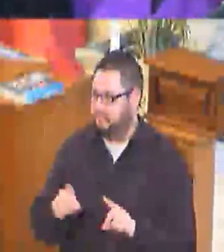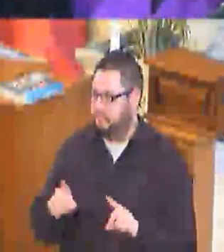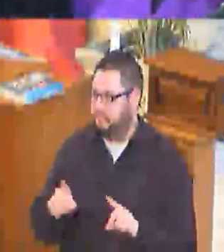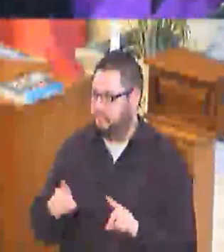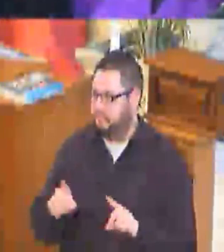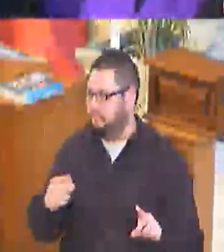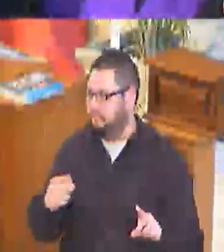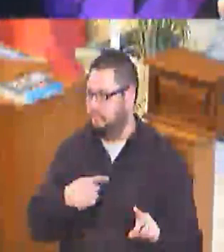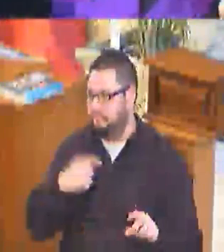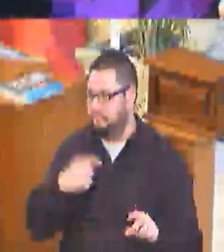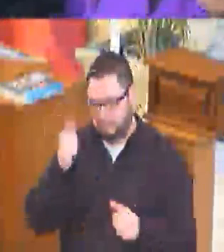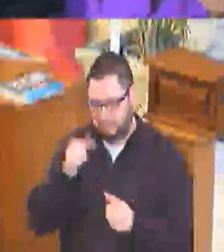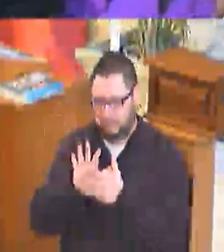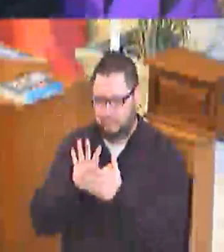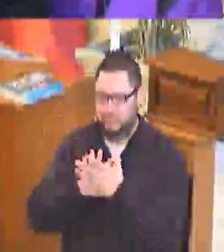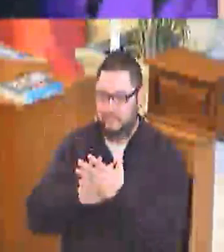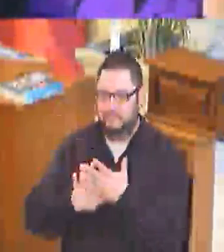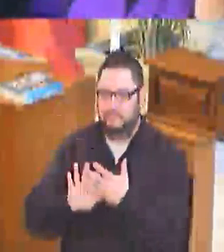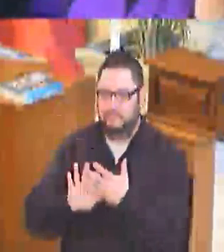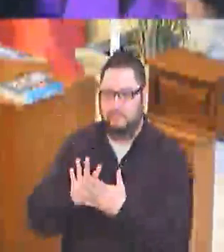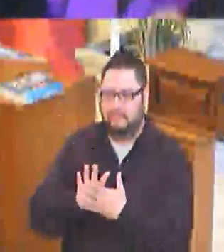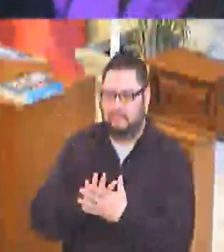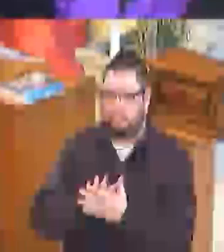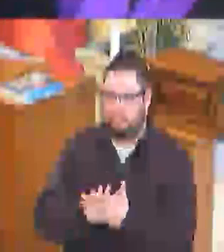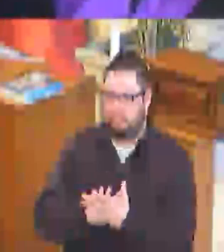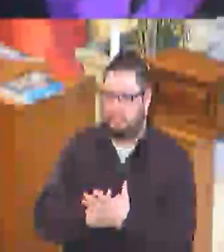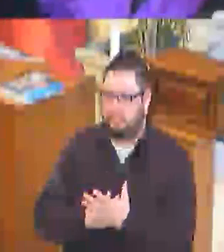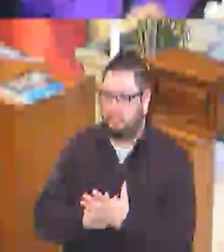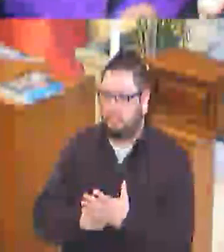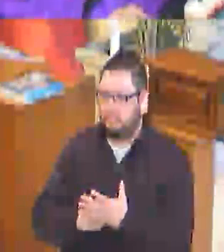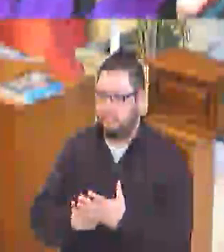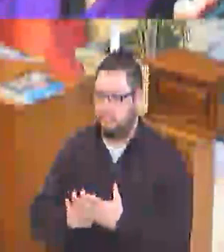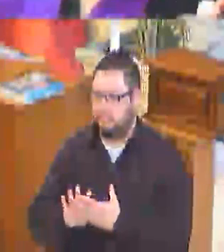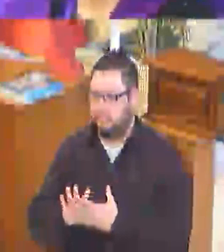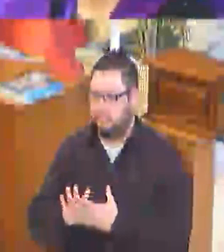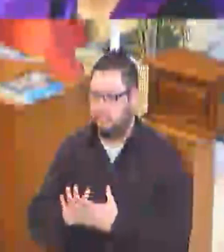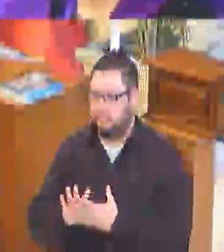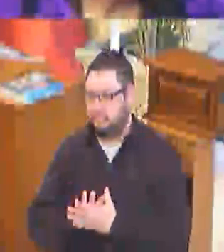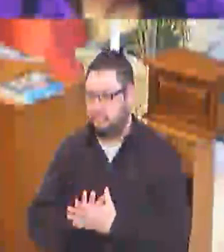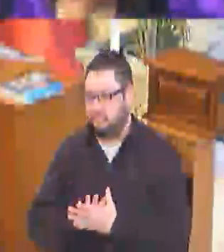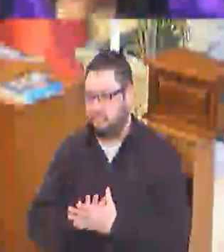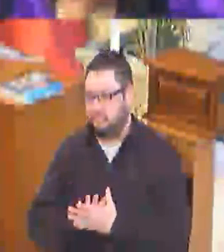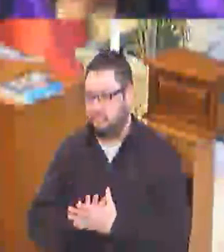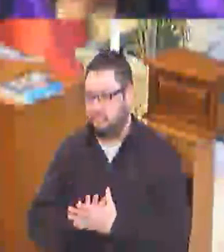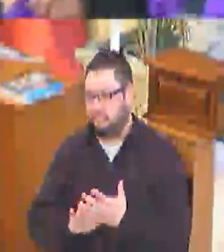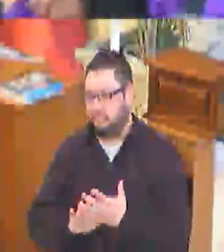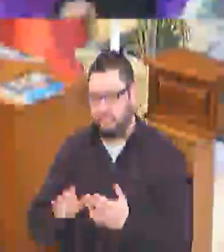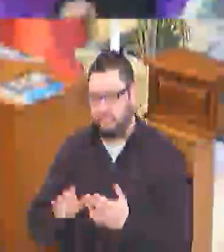my memory, and I don't take that leap for fear I'd fall.